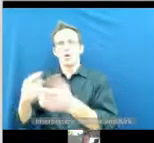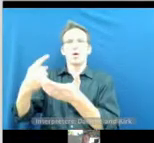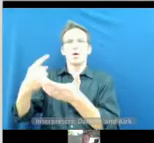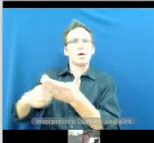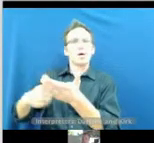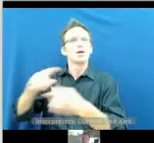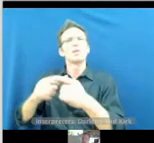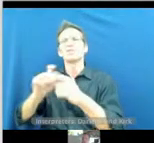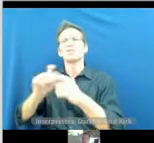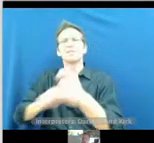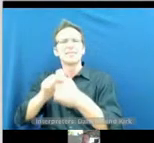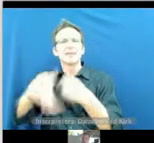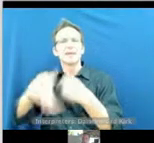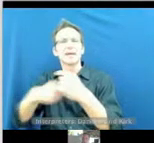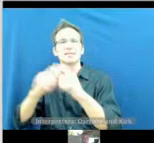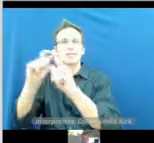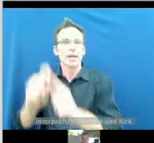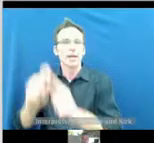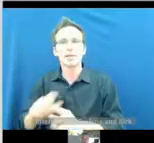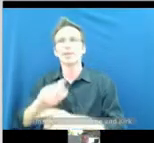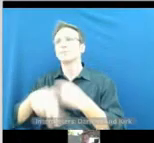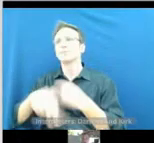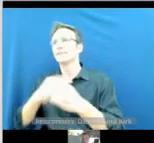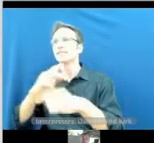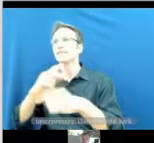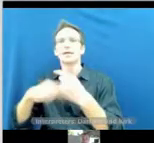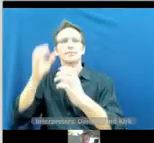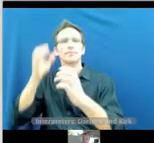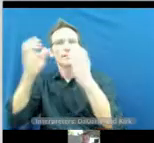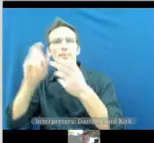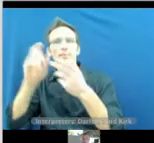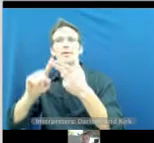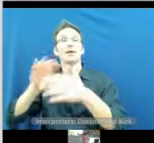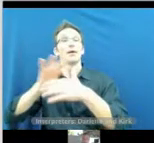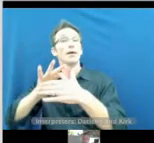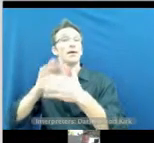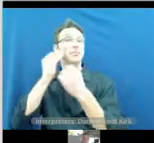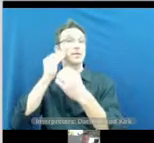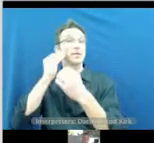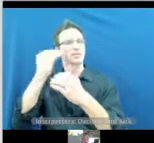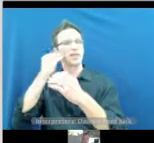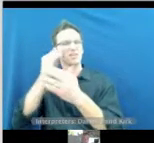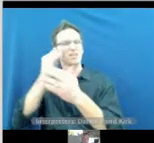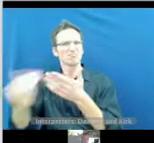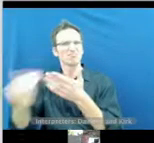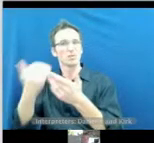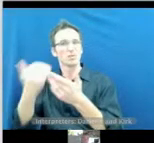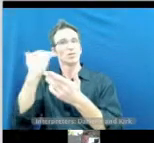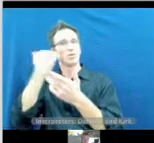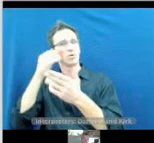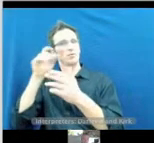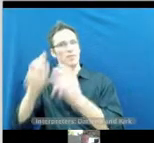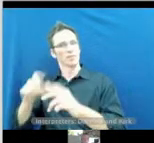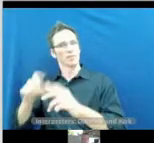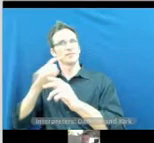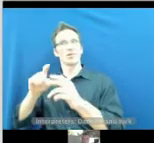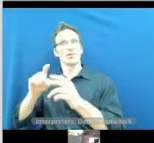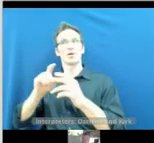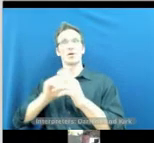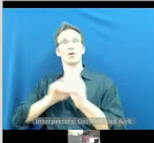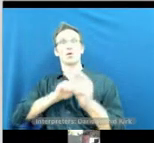vocabulary that is necessary, content knowledge that is necessary to make that interpreting exchange